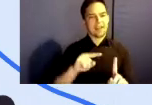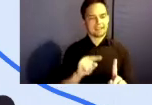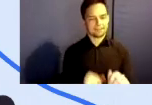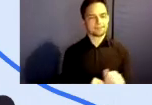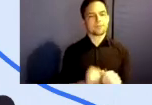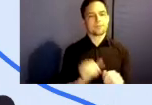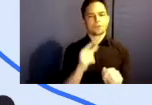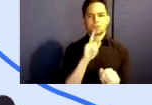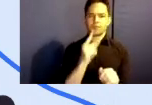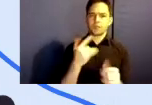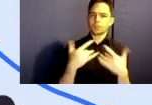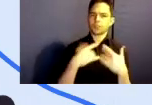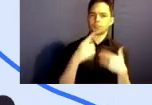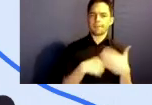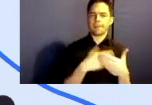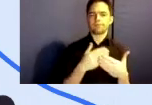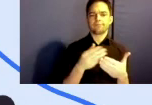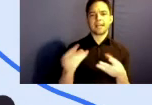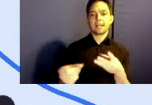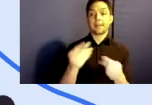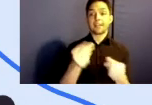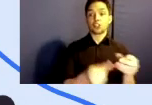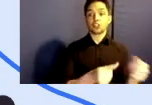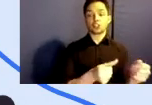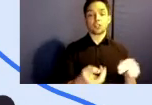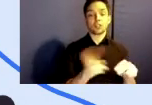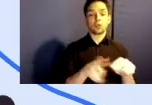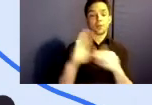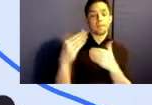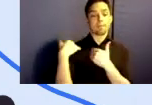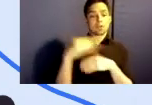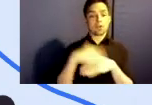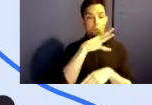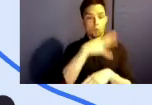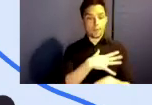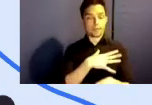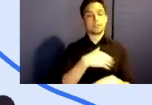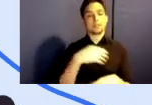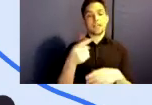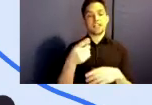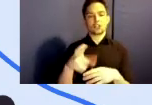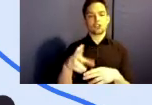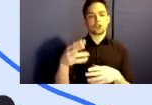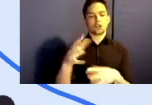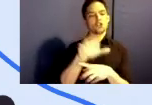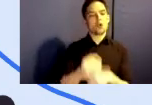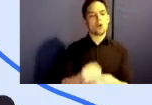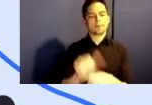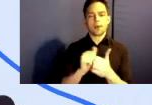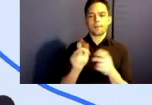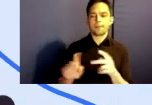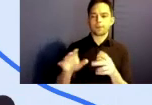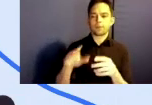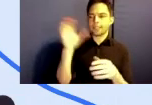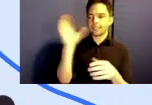concerned about out-of-pocket expenditure, increased burdens on women, and gender norms as to how people seek out access to